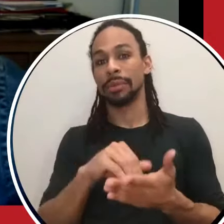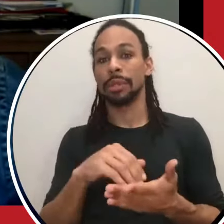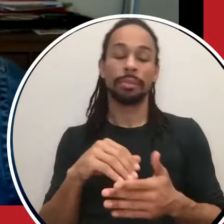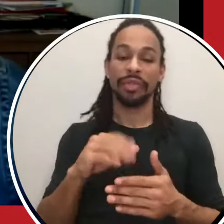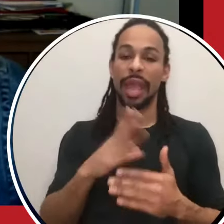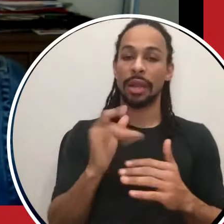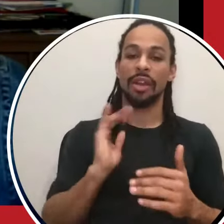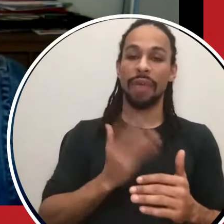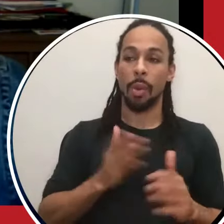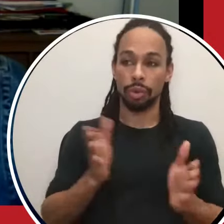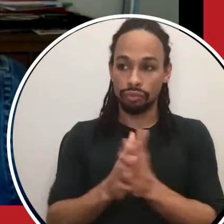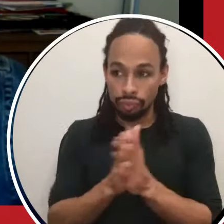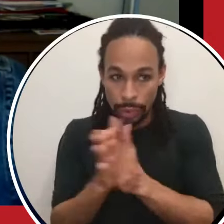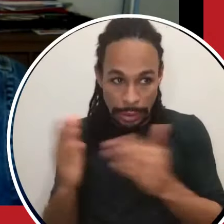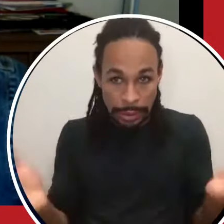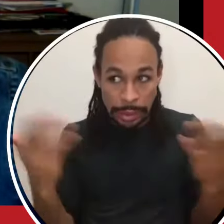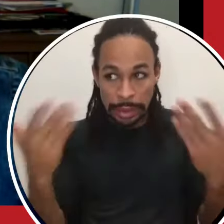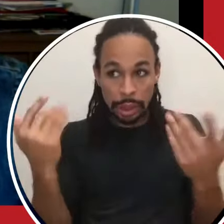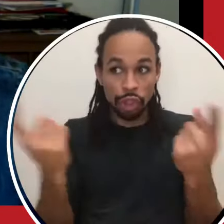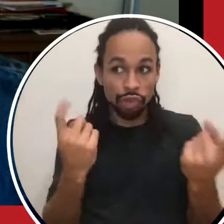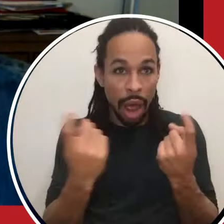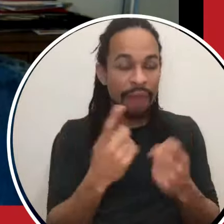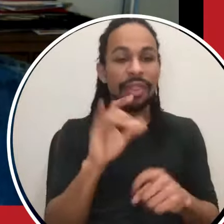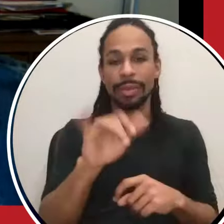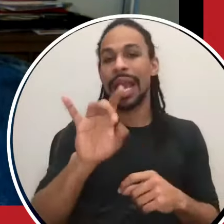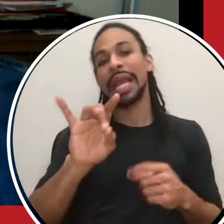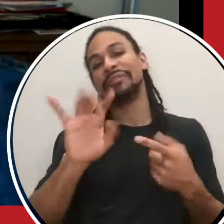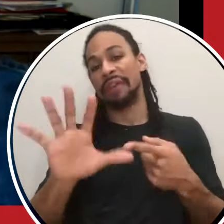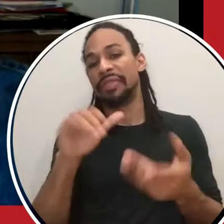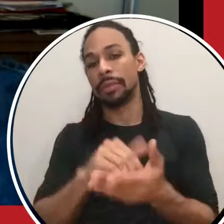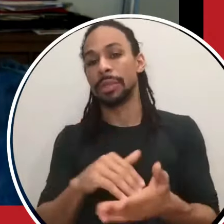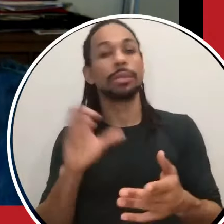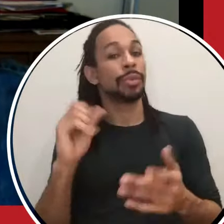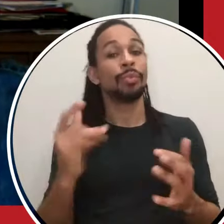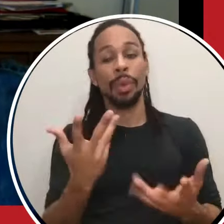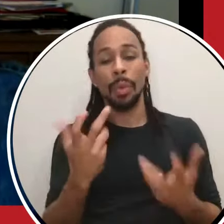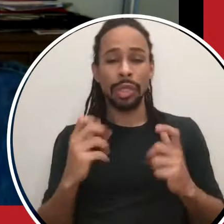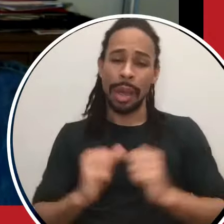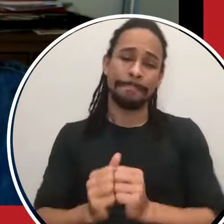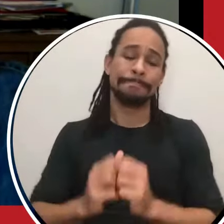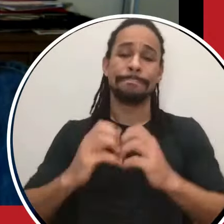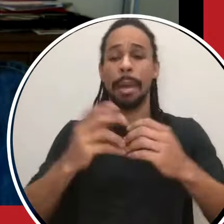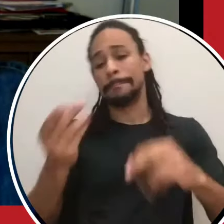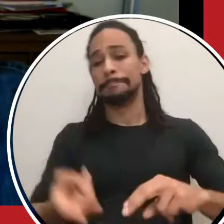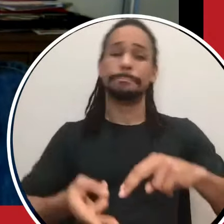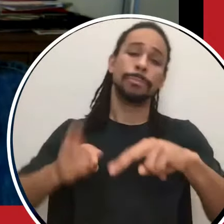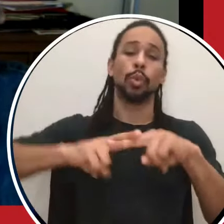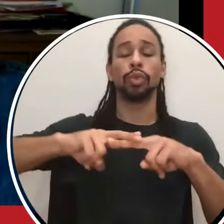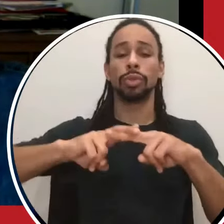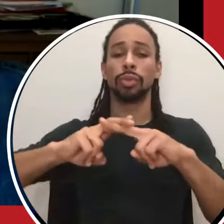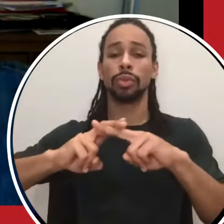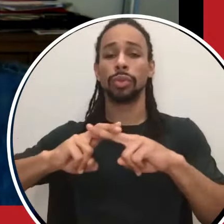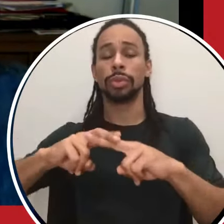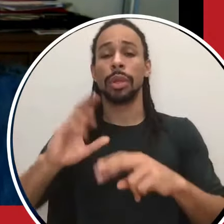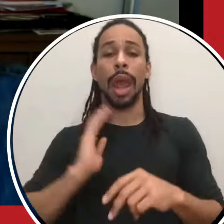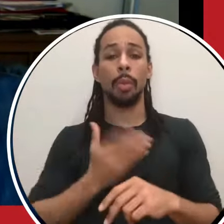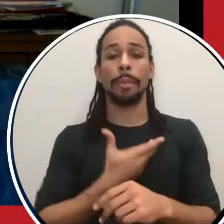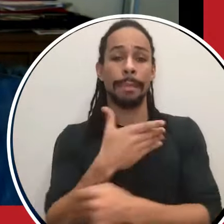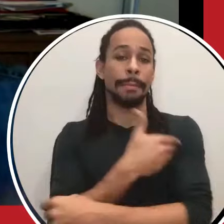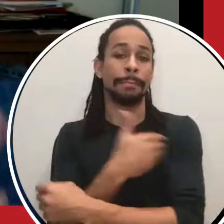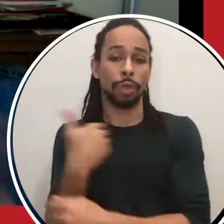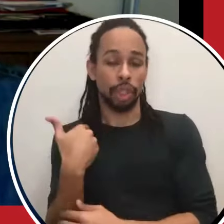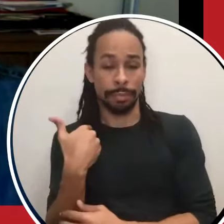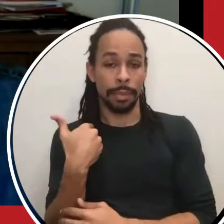members. So all that said is we want to build up our membership so that we can, you know, after